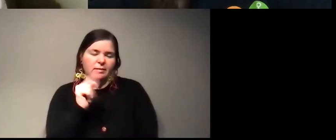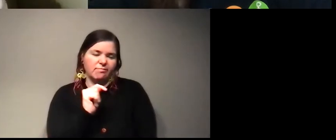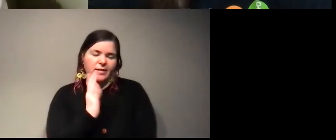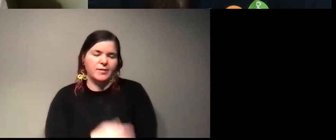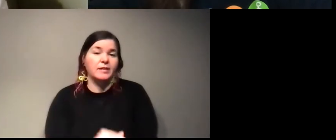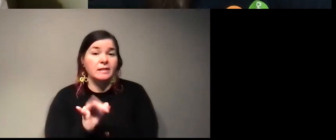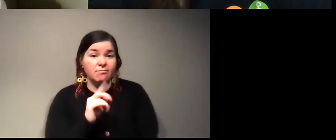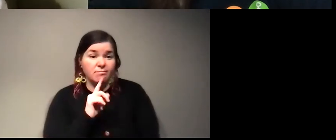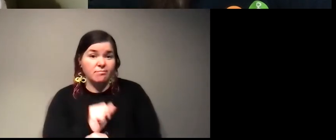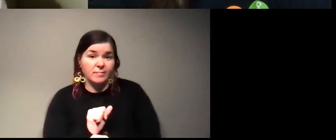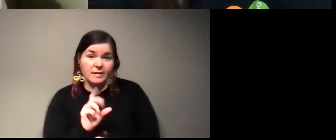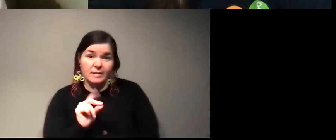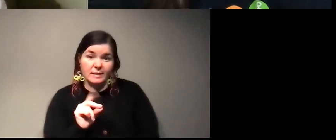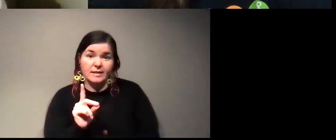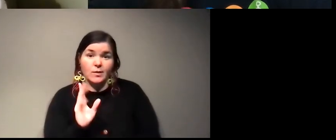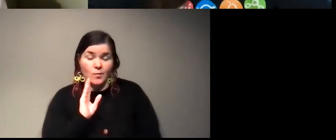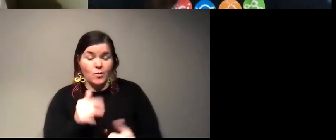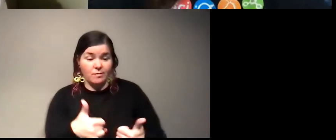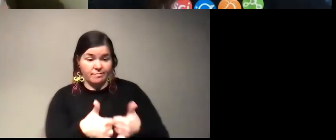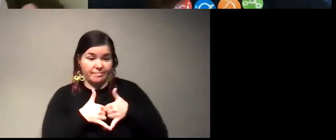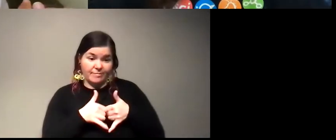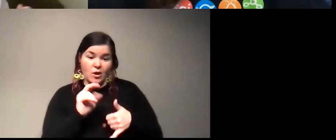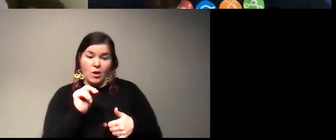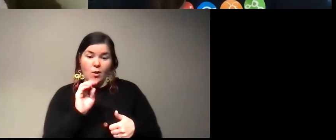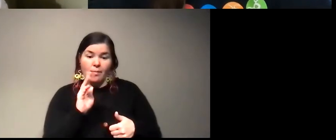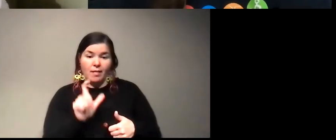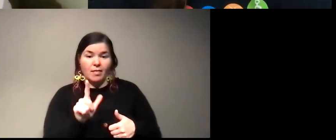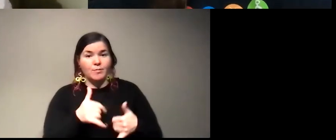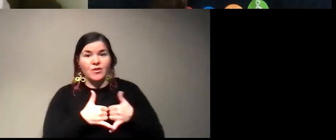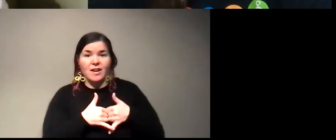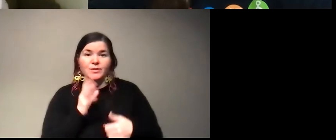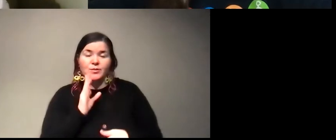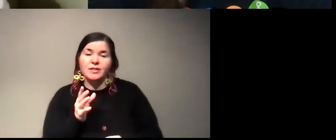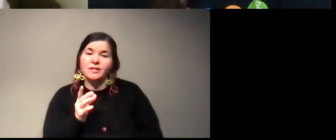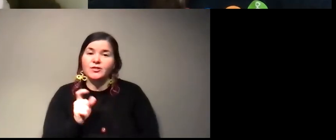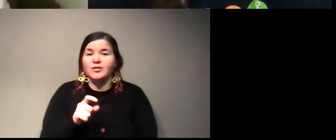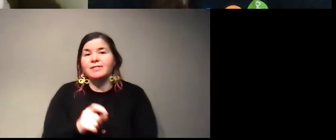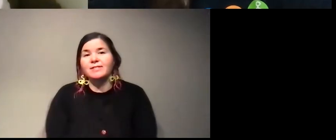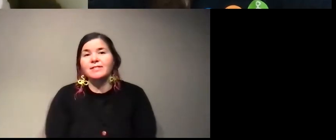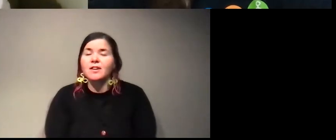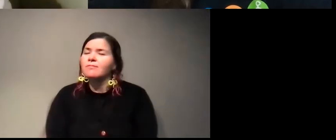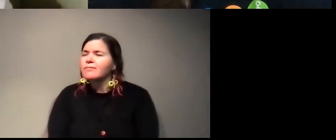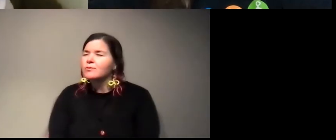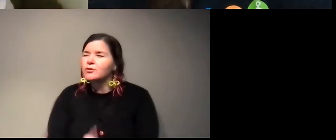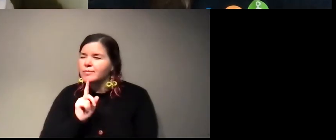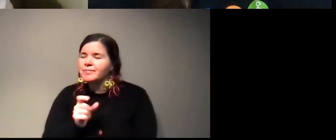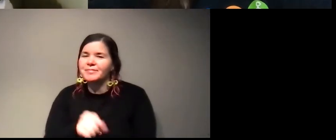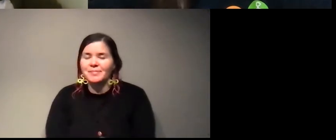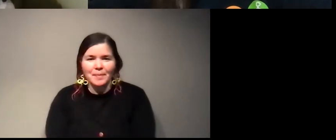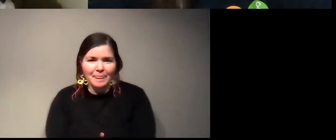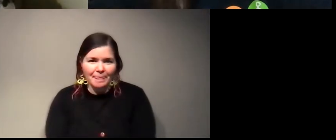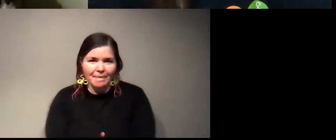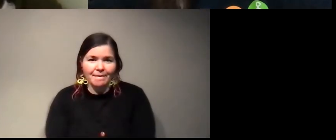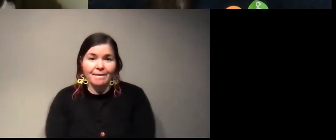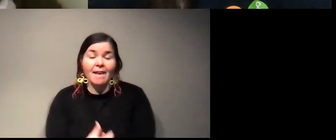I did, I feel like I'd have a Nobel Prize. I think that would warrant that. Okay. But I do